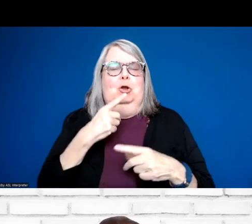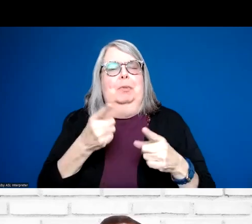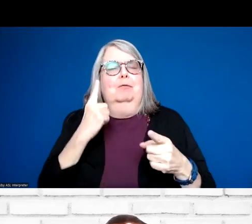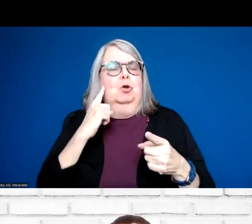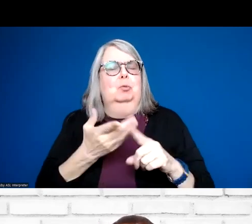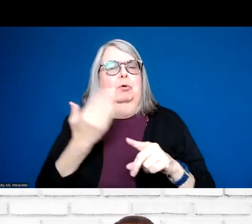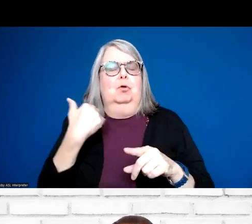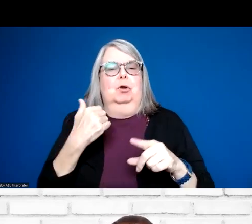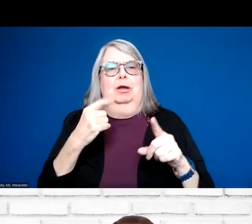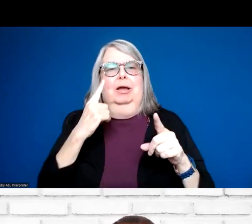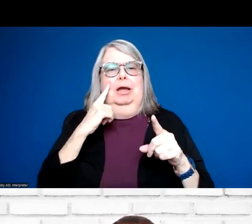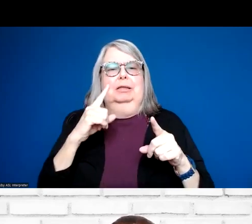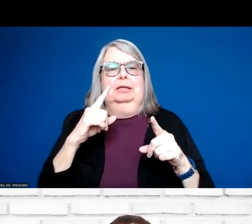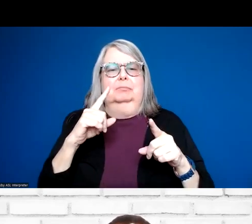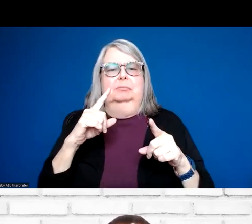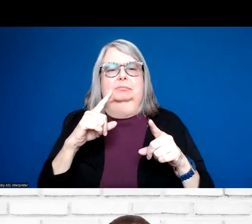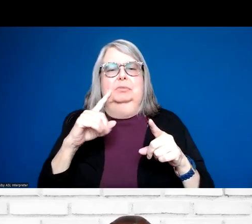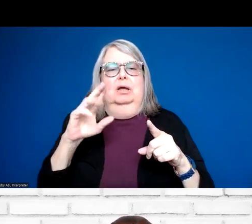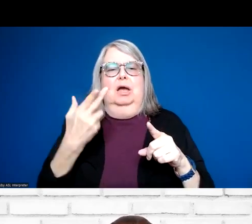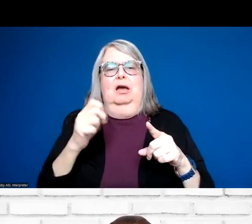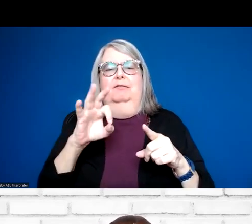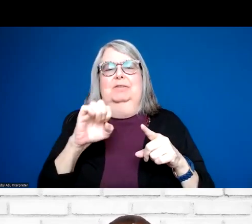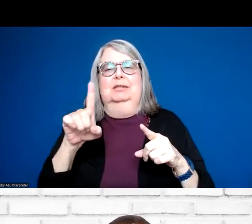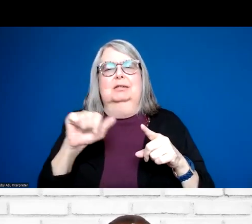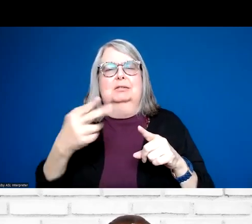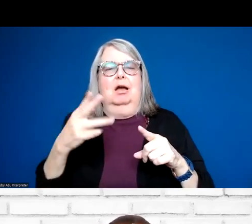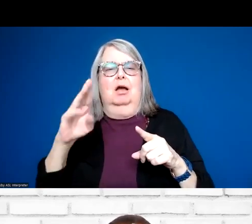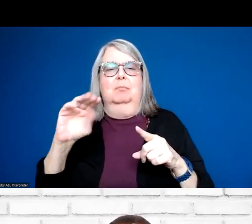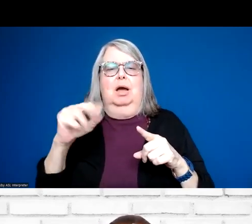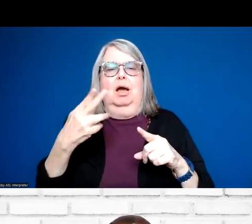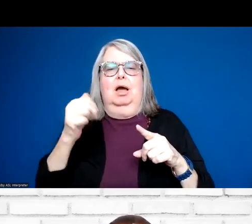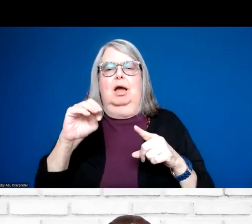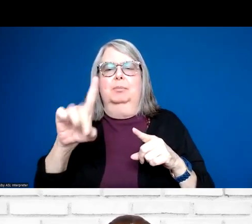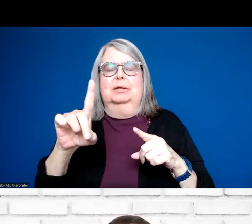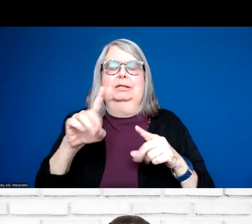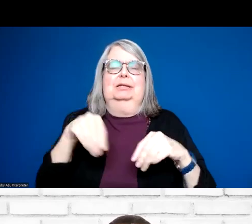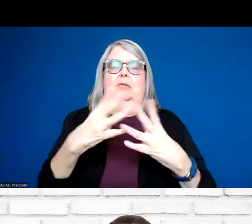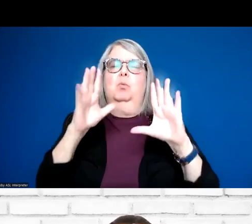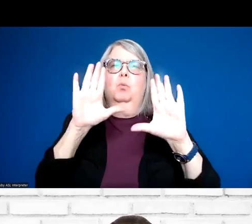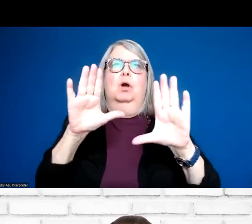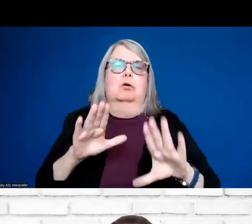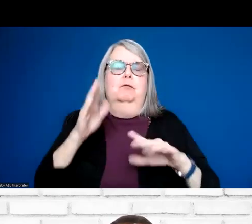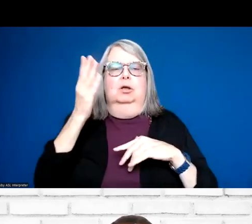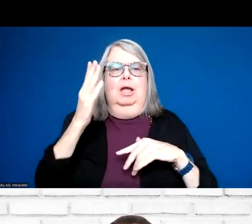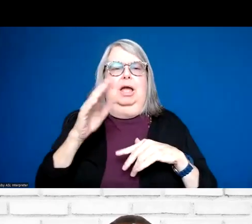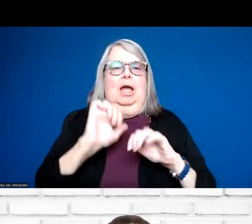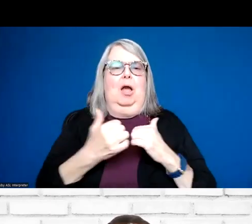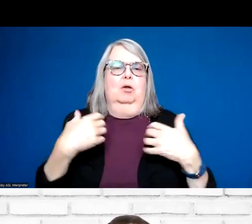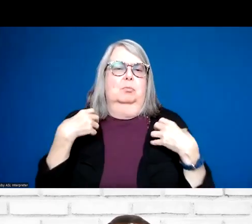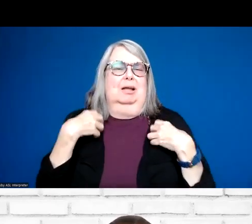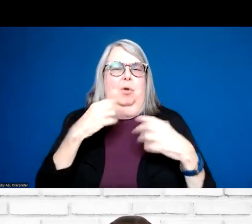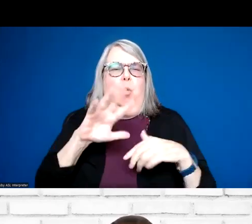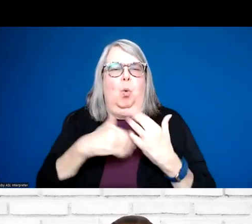Hafiza Muhammad actually gave a wonderful presentation with regards to how these backpacks and how this whole process